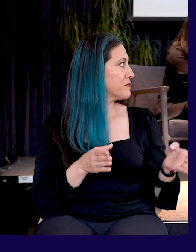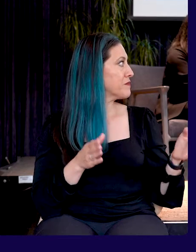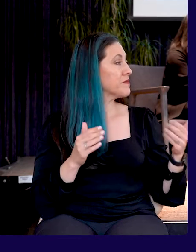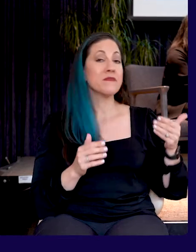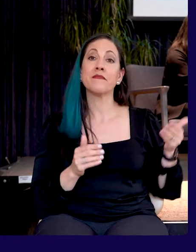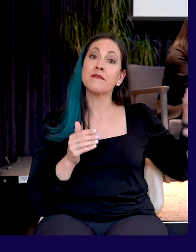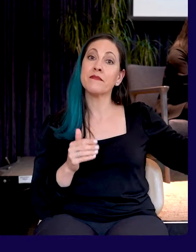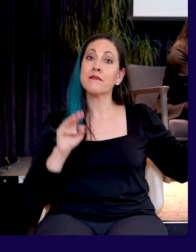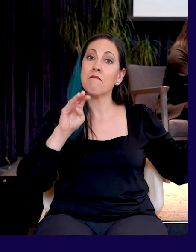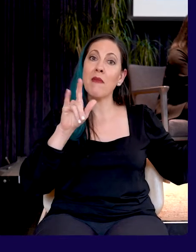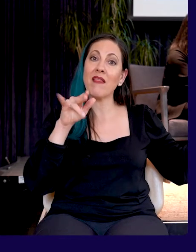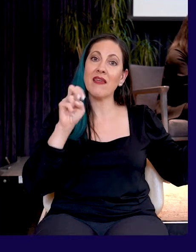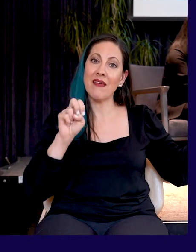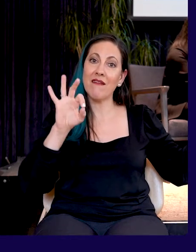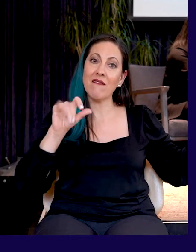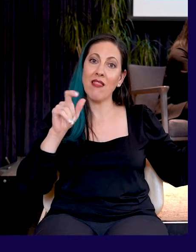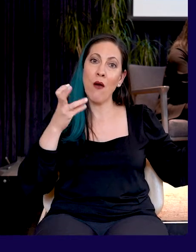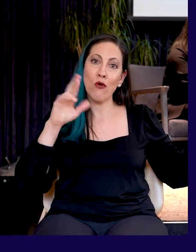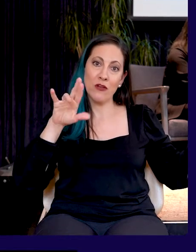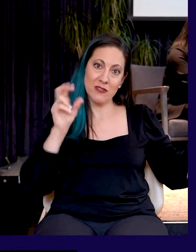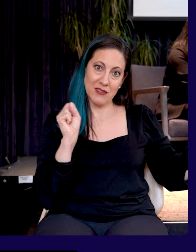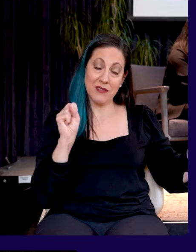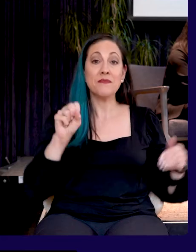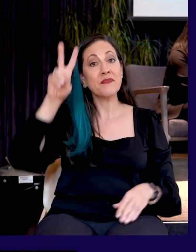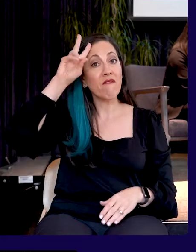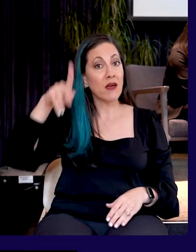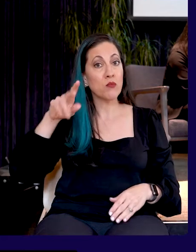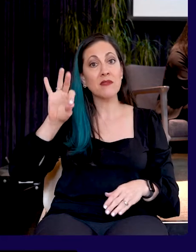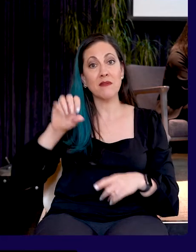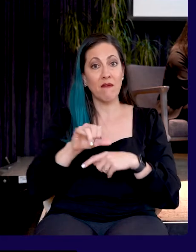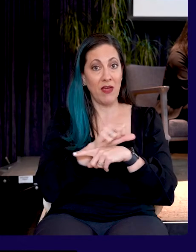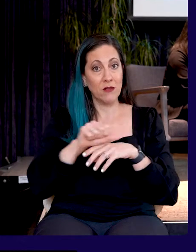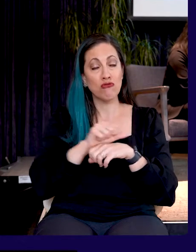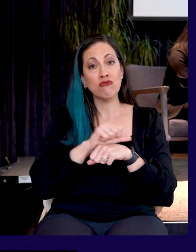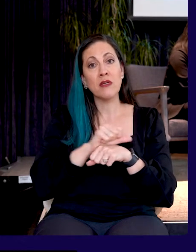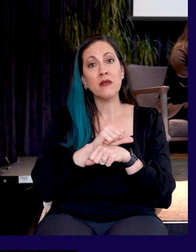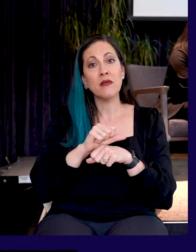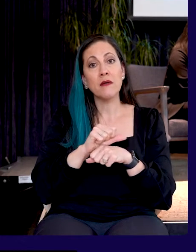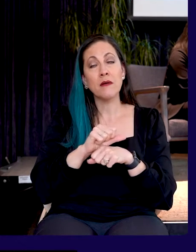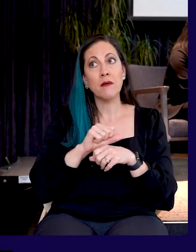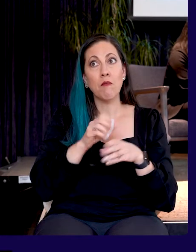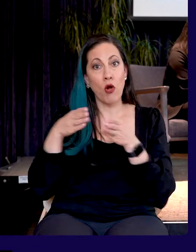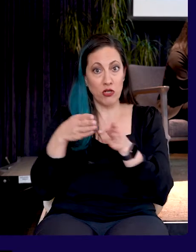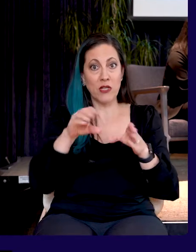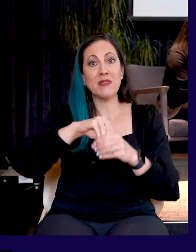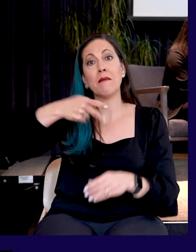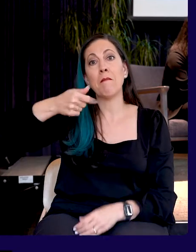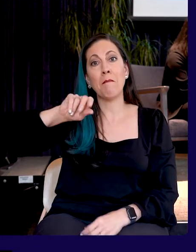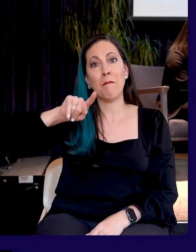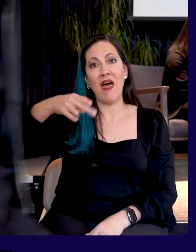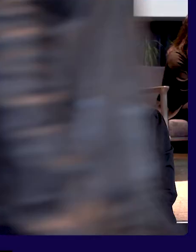And Melanie Flowers at the end here, the Vice President of Industry Partnerships at Pathful Inc., a college